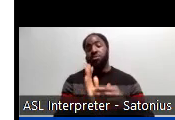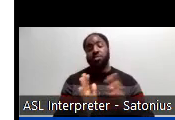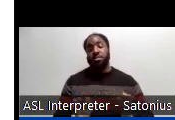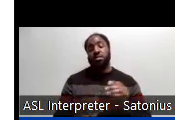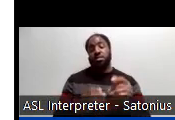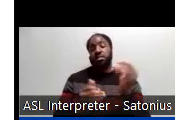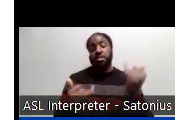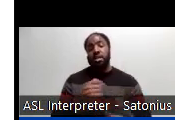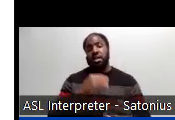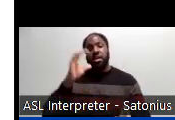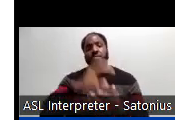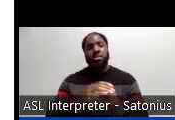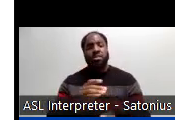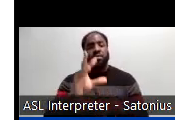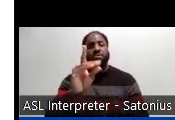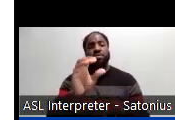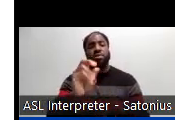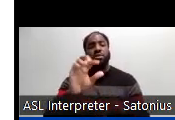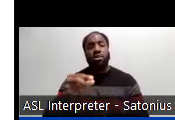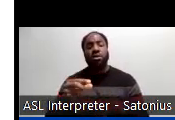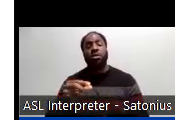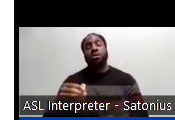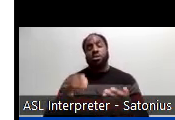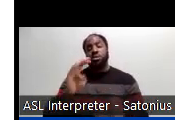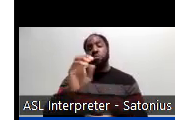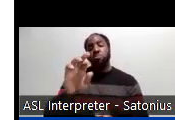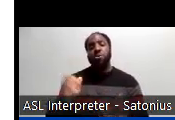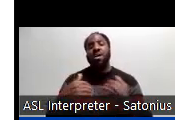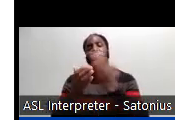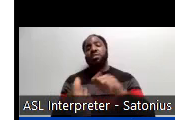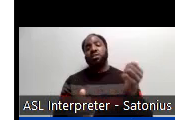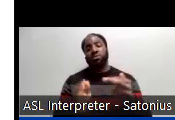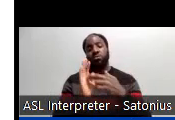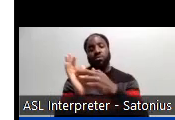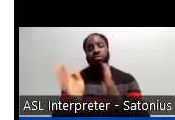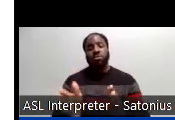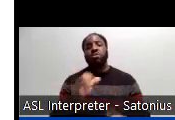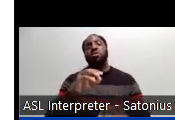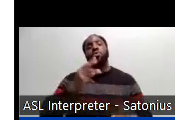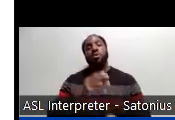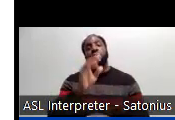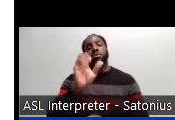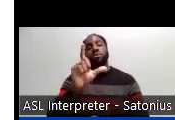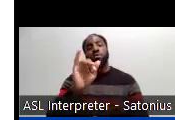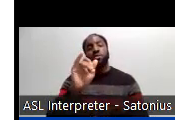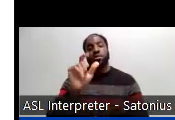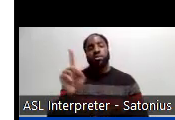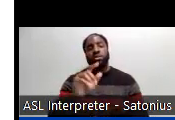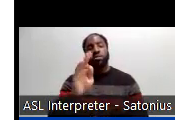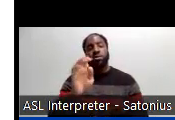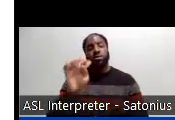Doug Moore may have somebody representing him. So welcome Elizabeth Edgerly, Andy Imperato,